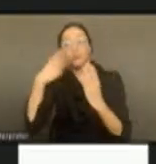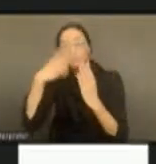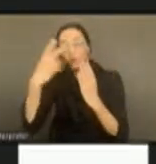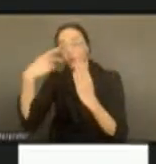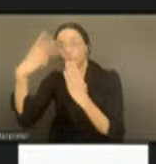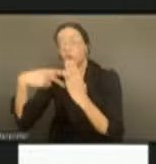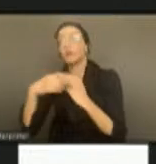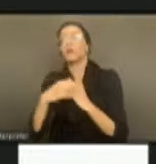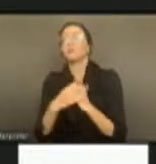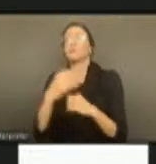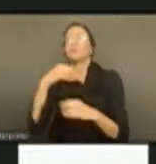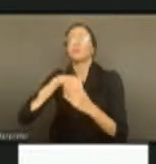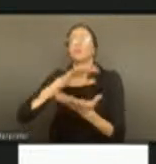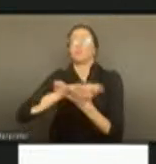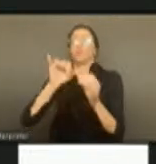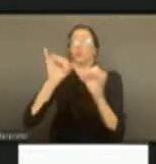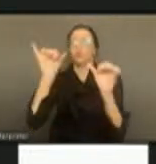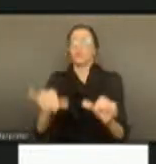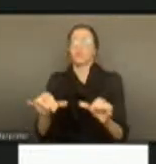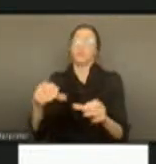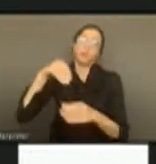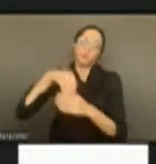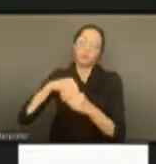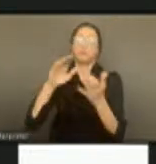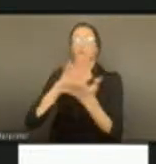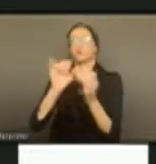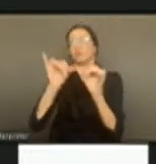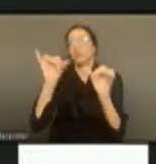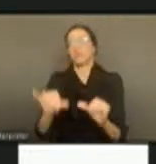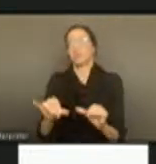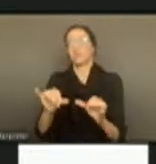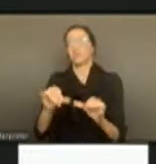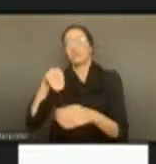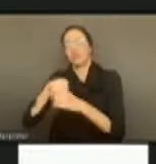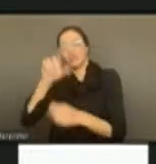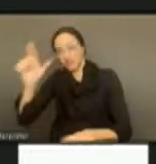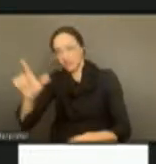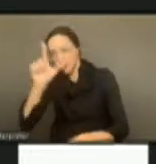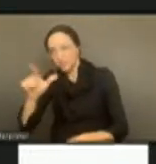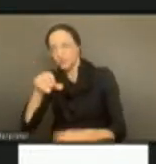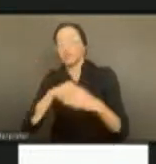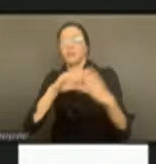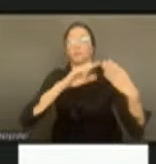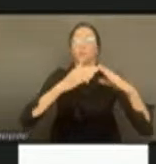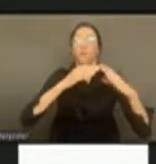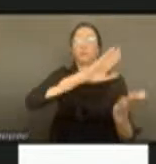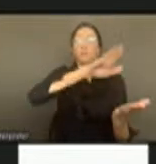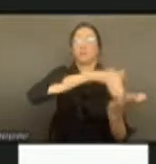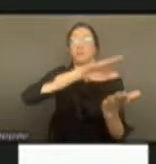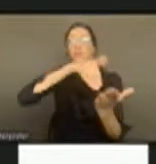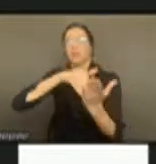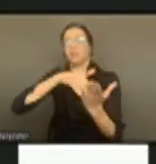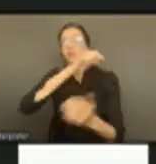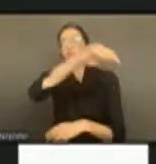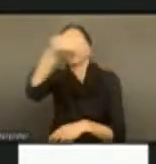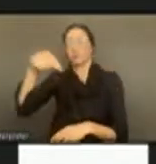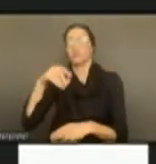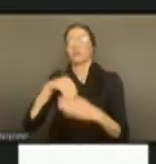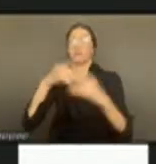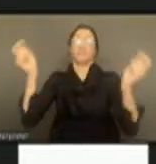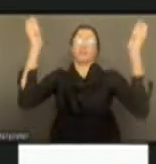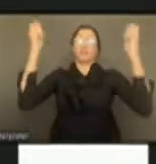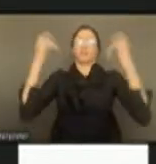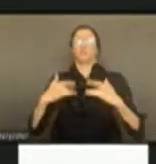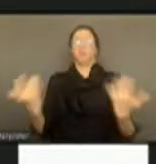in the school system, within the school system, at libraries, at community centers, at festival events, but